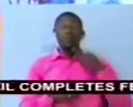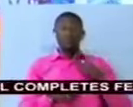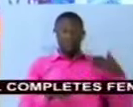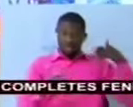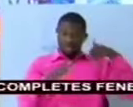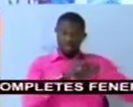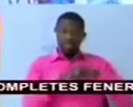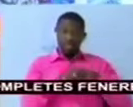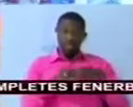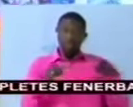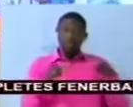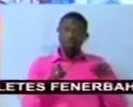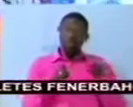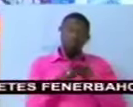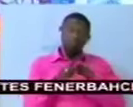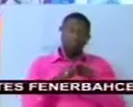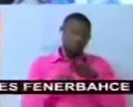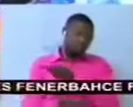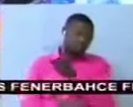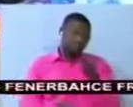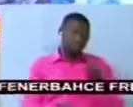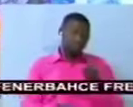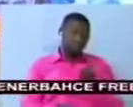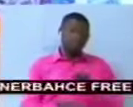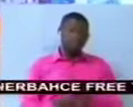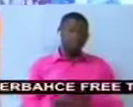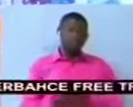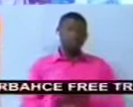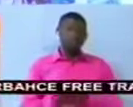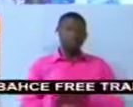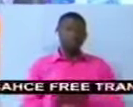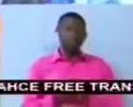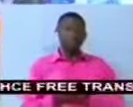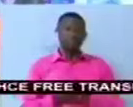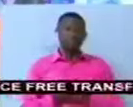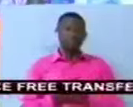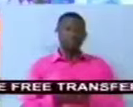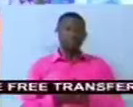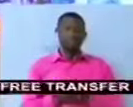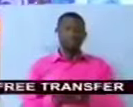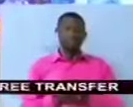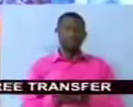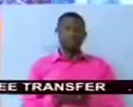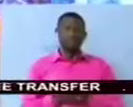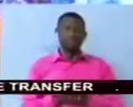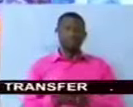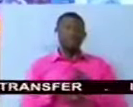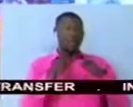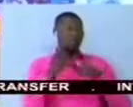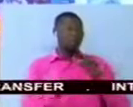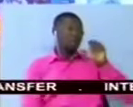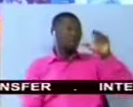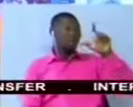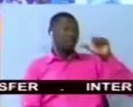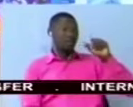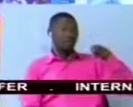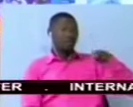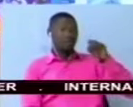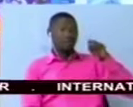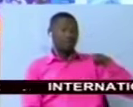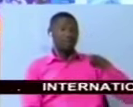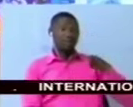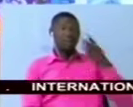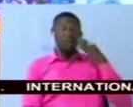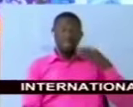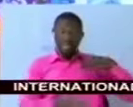them. Lamin mom bam duggé rek mom dafa attaquer ñi sa. Lamin, when he just entered, he